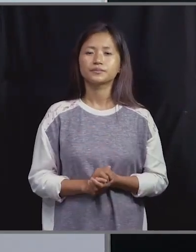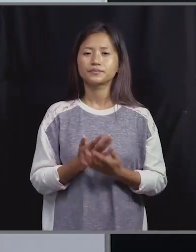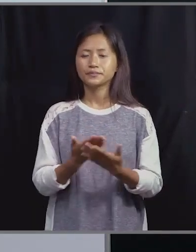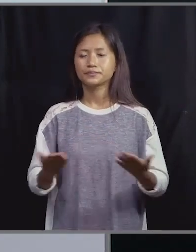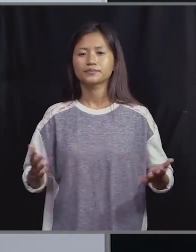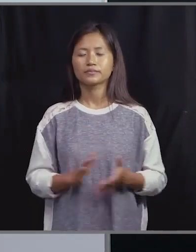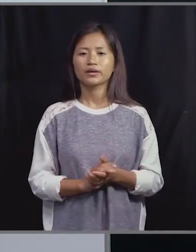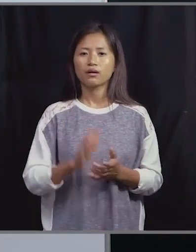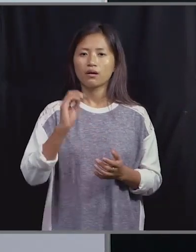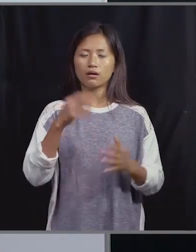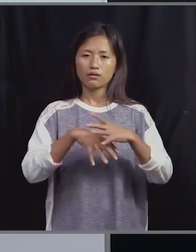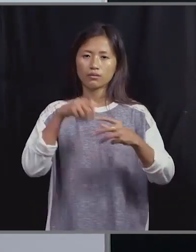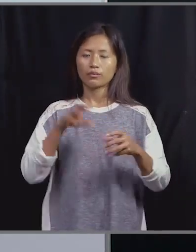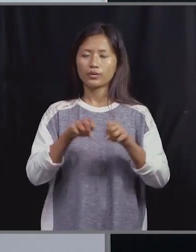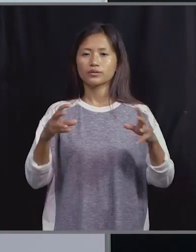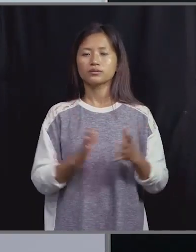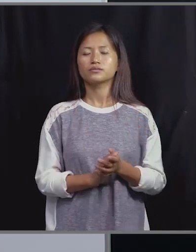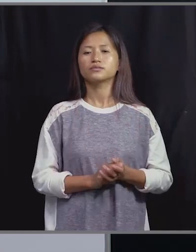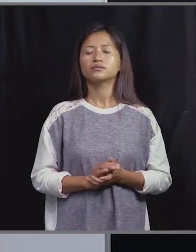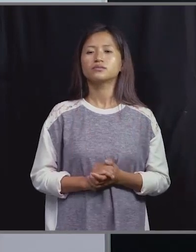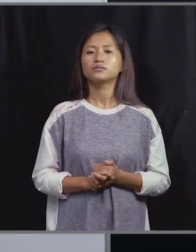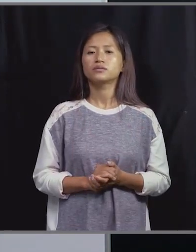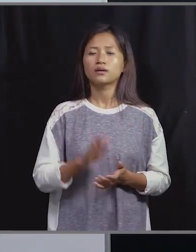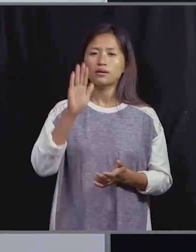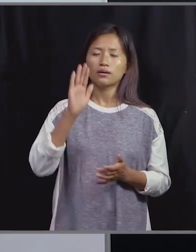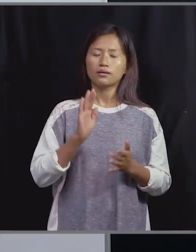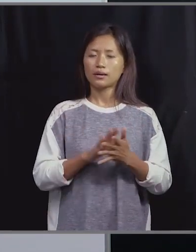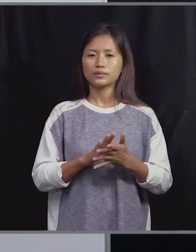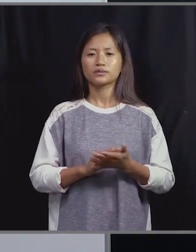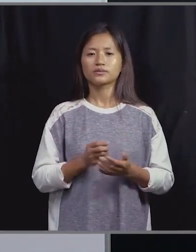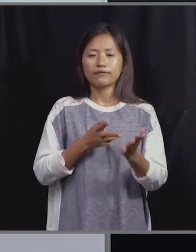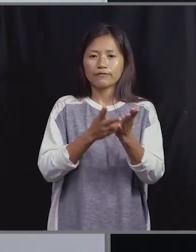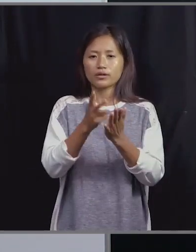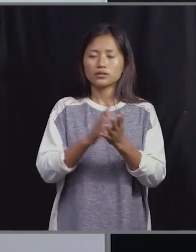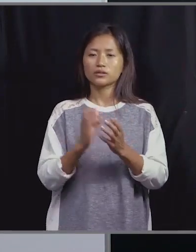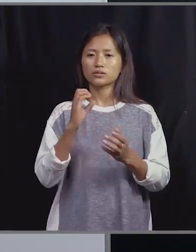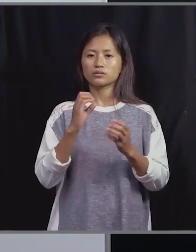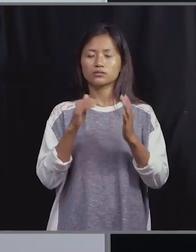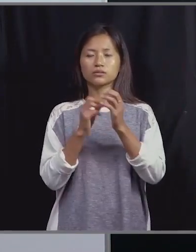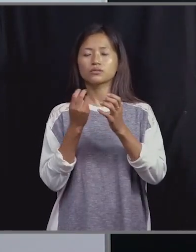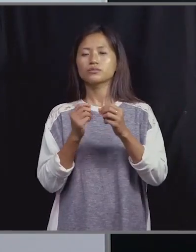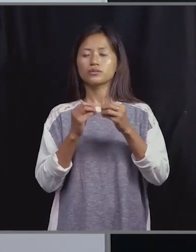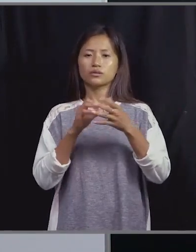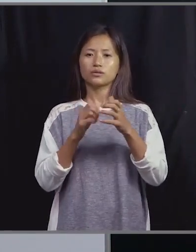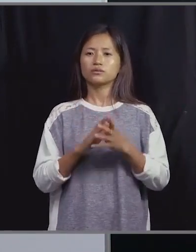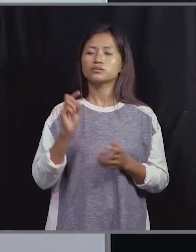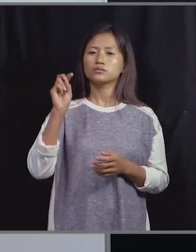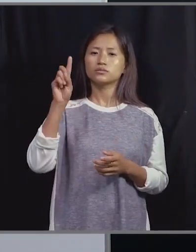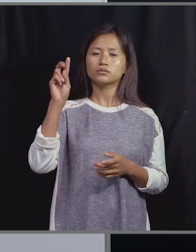first outbreak of the Deccan Riot, it happened in a village called Suba on 12 May